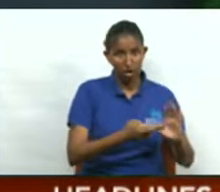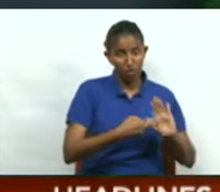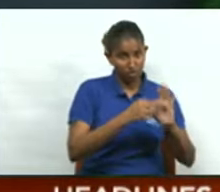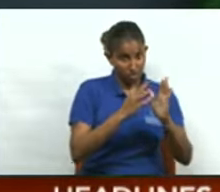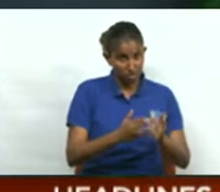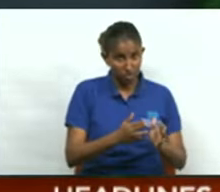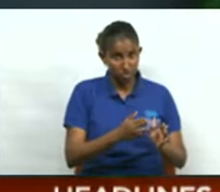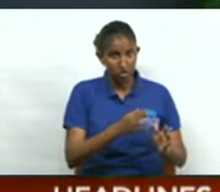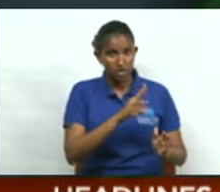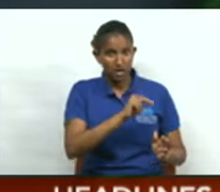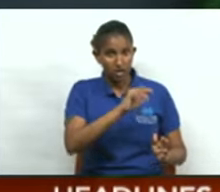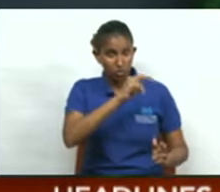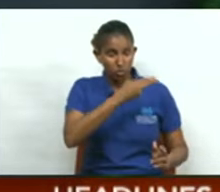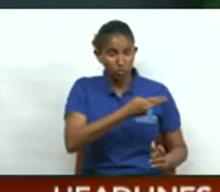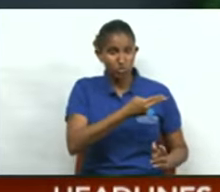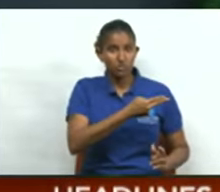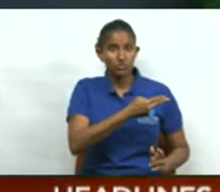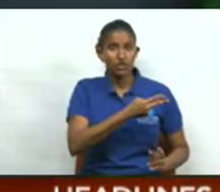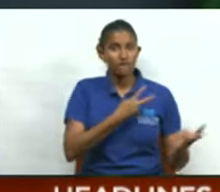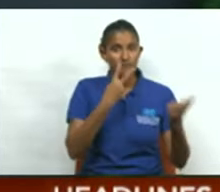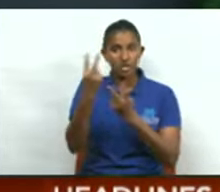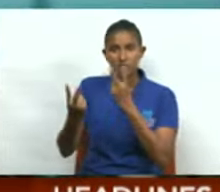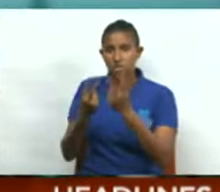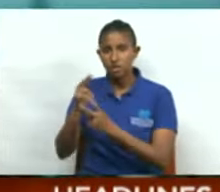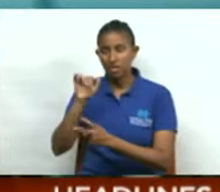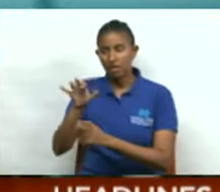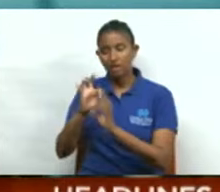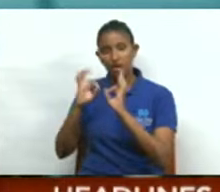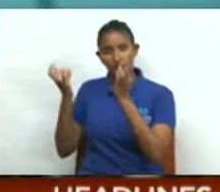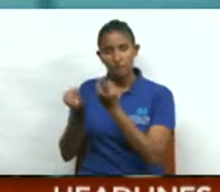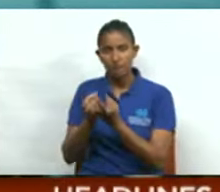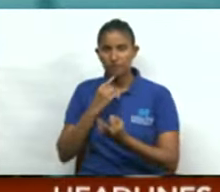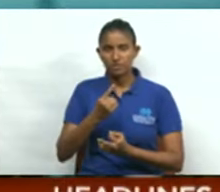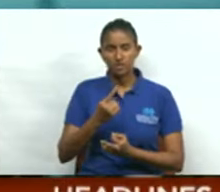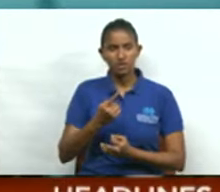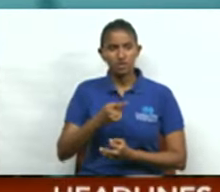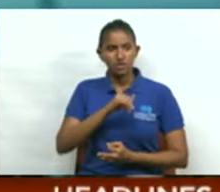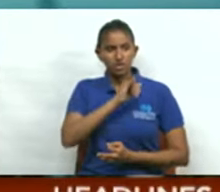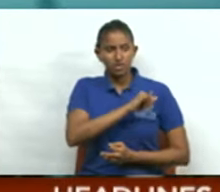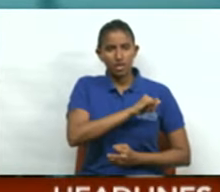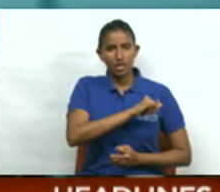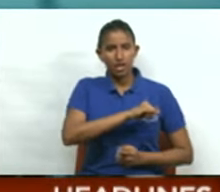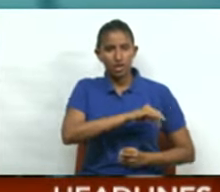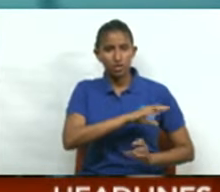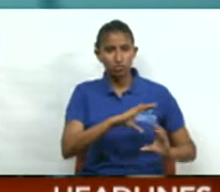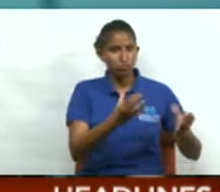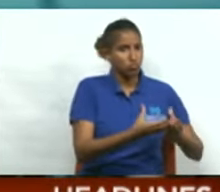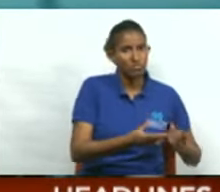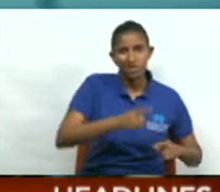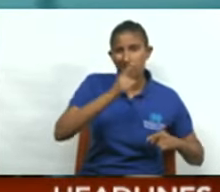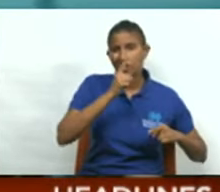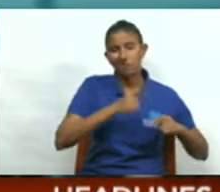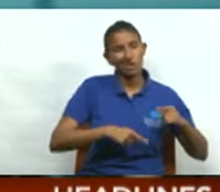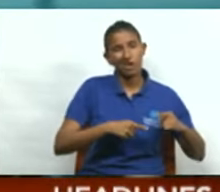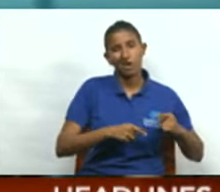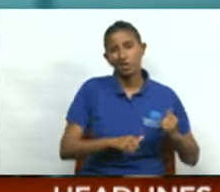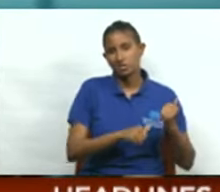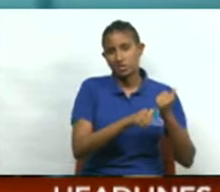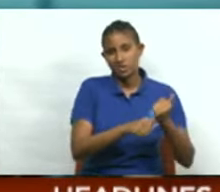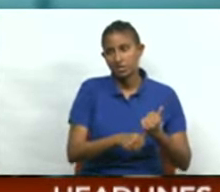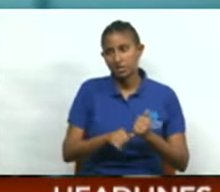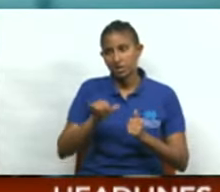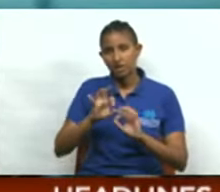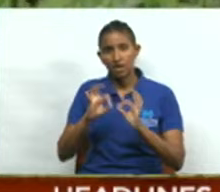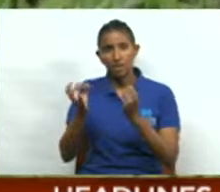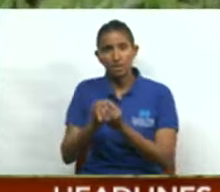Nasser Hossain, visited the family. He says the corporation is not able to assist the Burgess because they only have